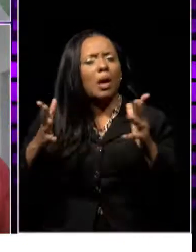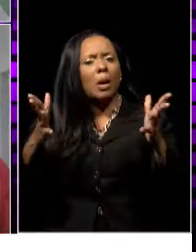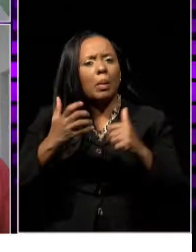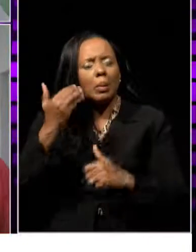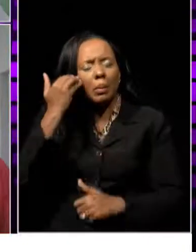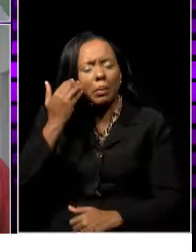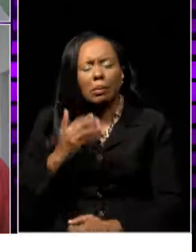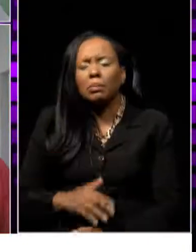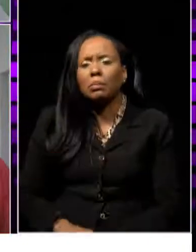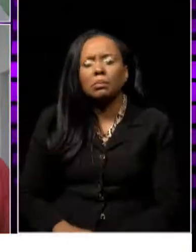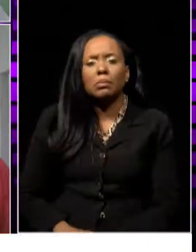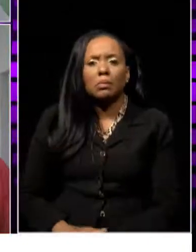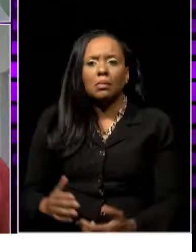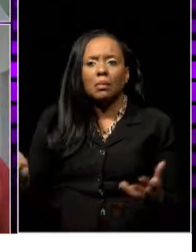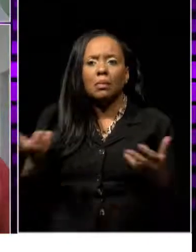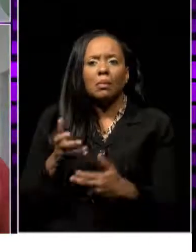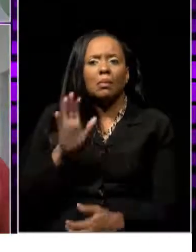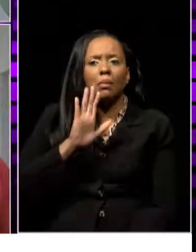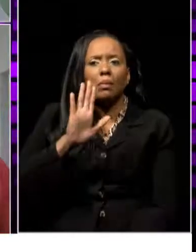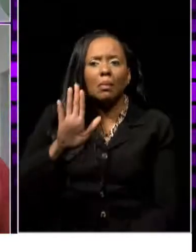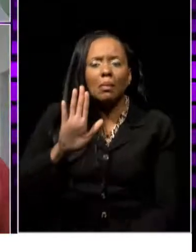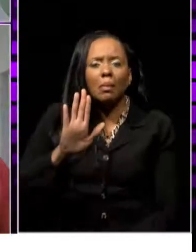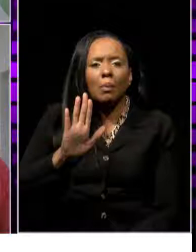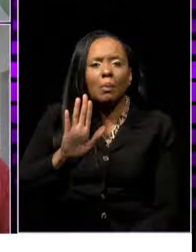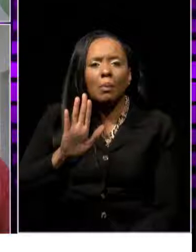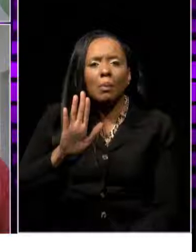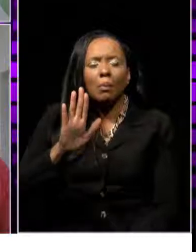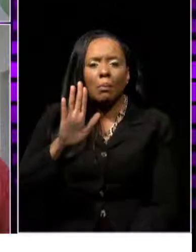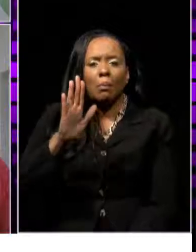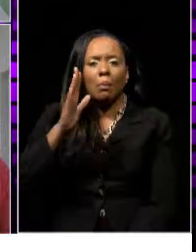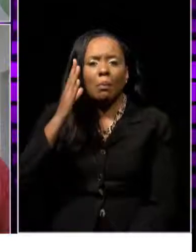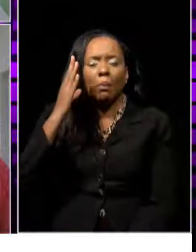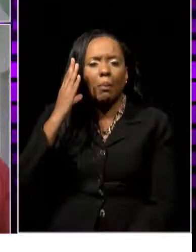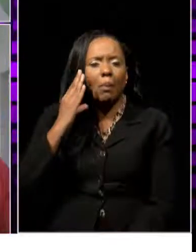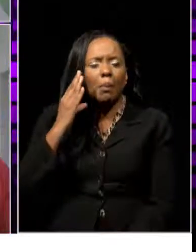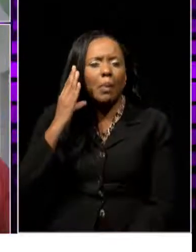and what are your thoughts on the online testing measures taken